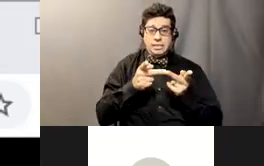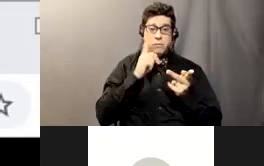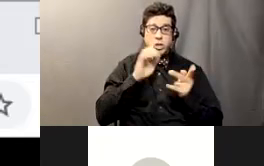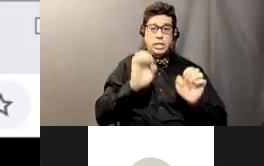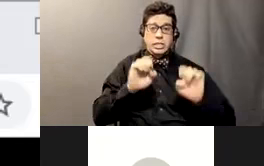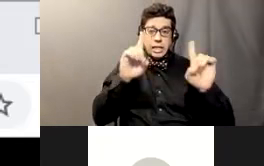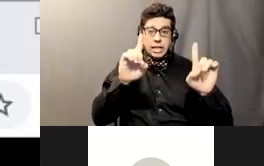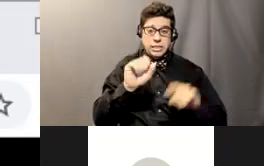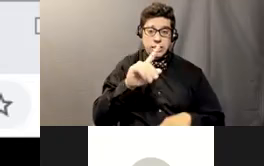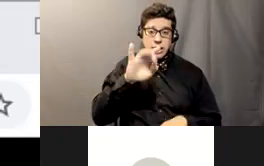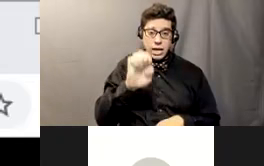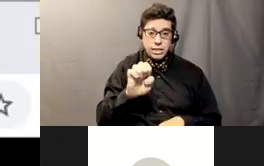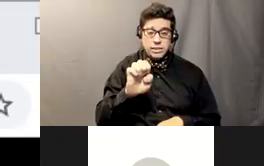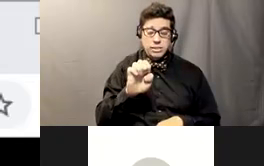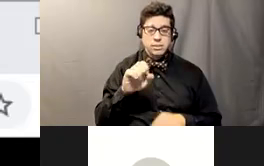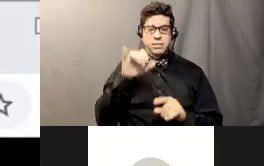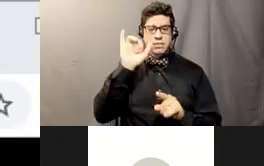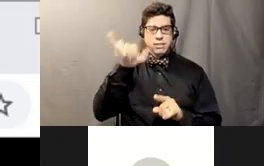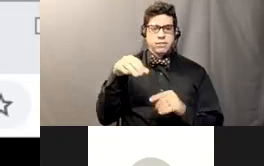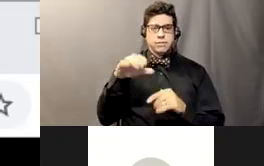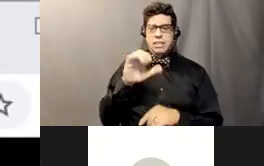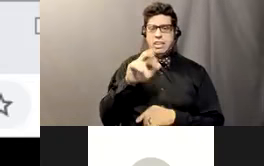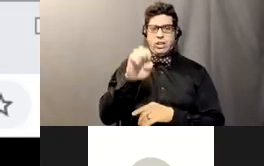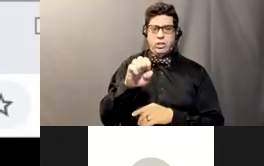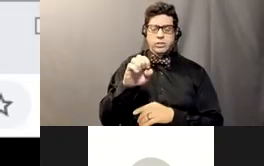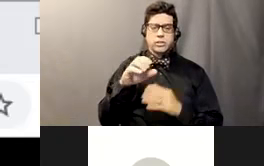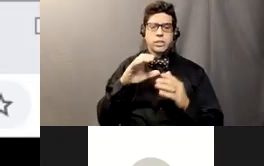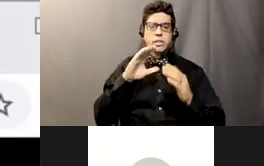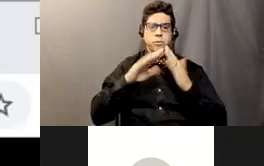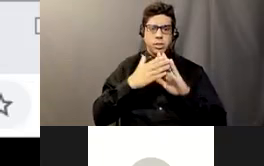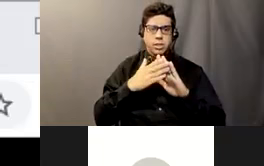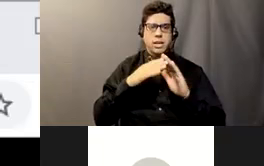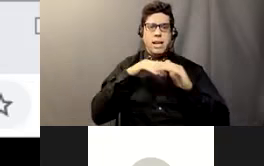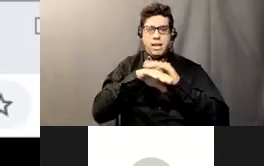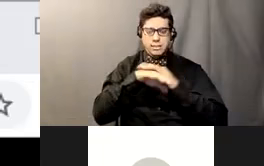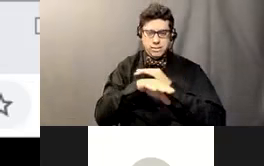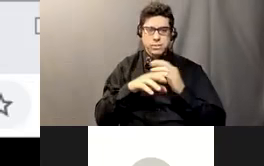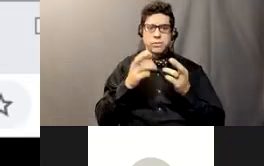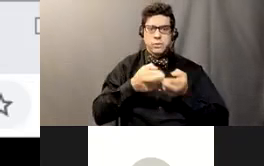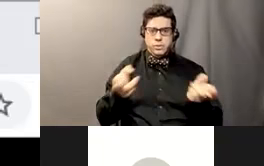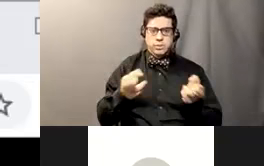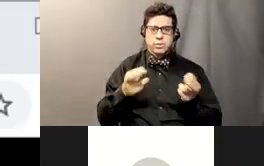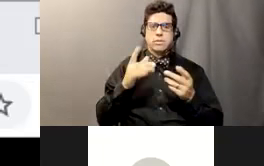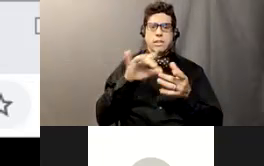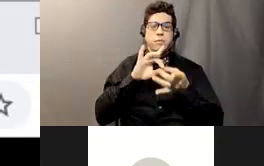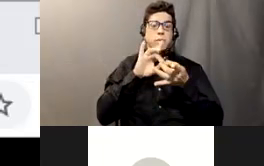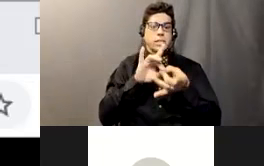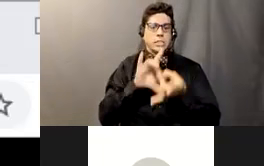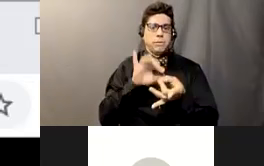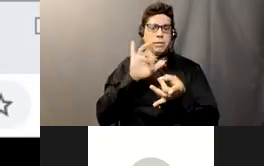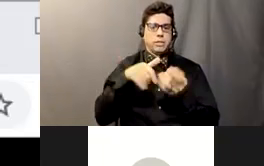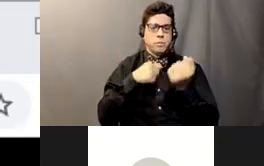and CARE stands for providing our community with access to mental health services and building relationships that support and